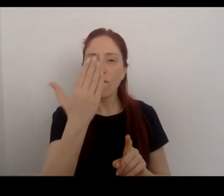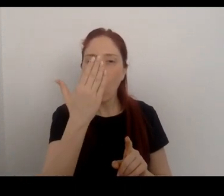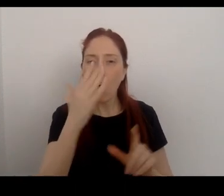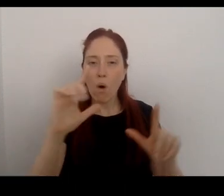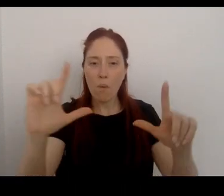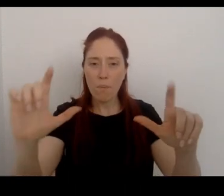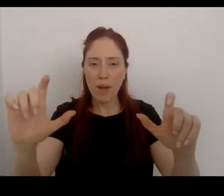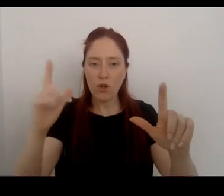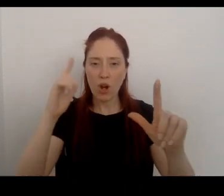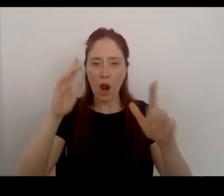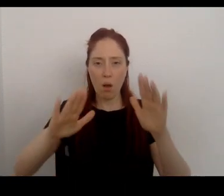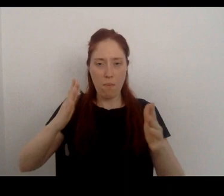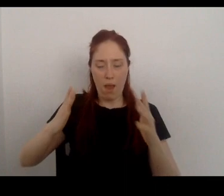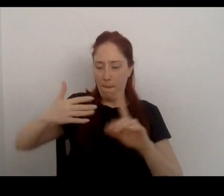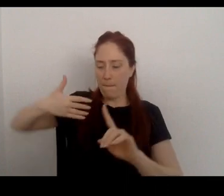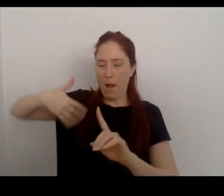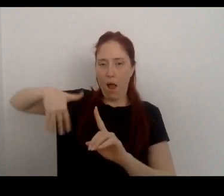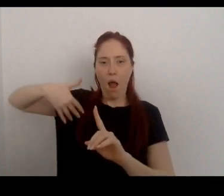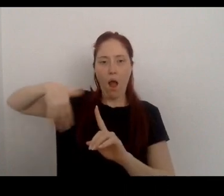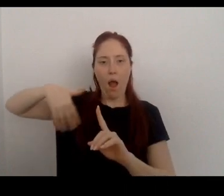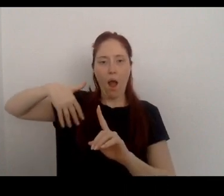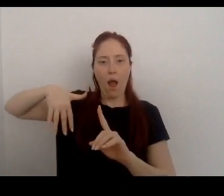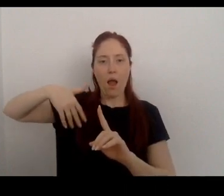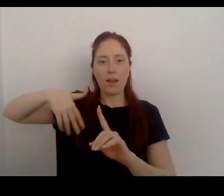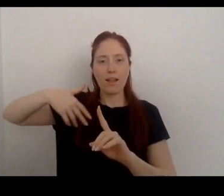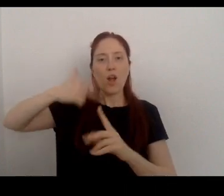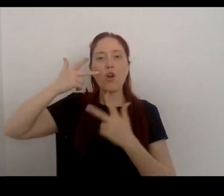spatial cue too, that